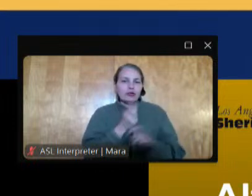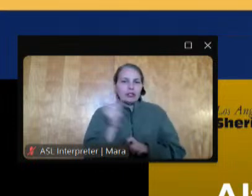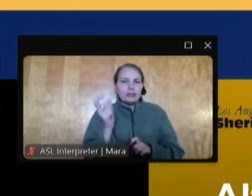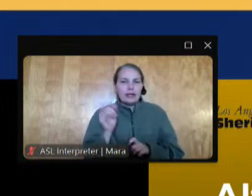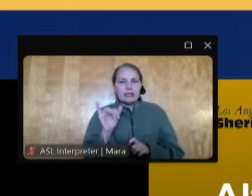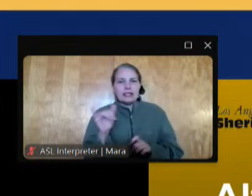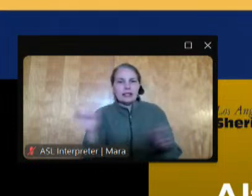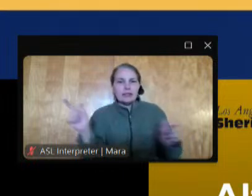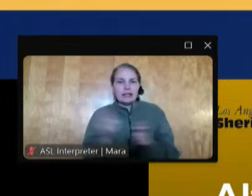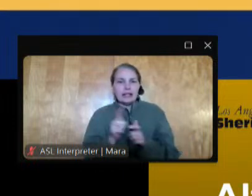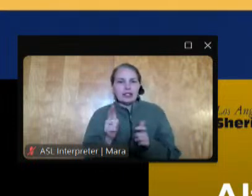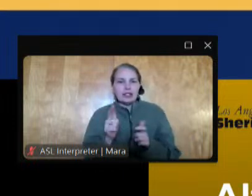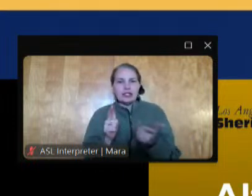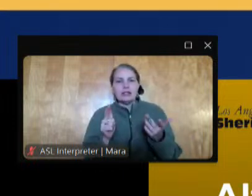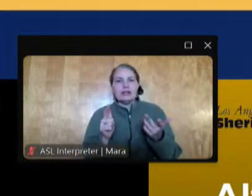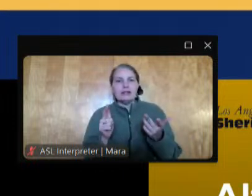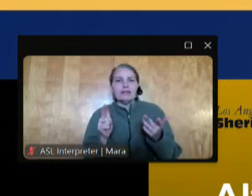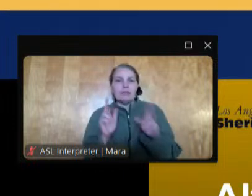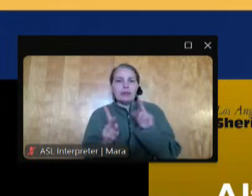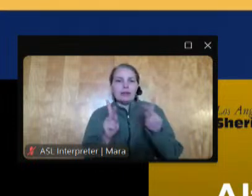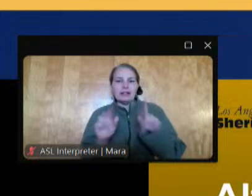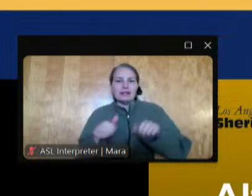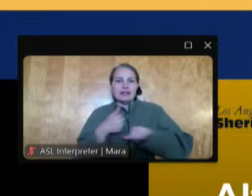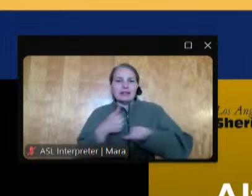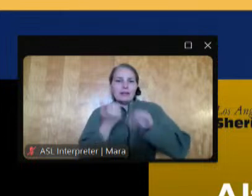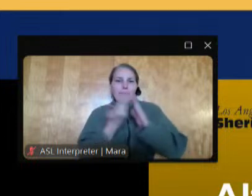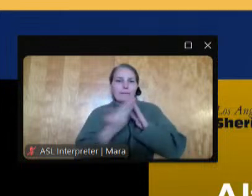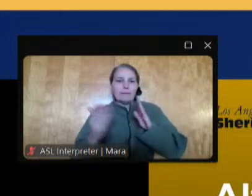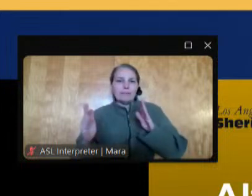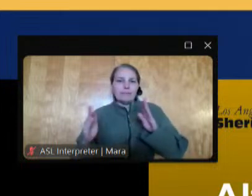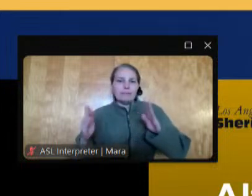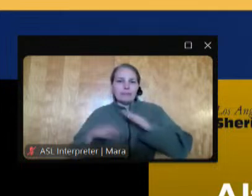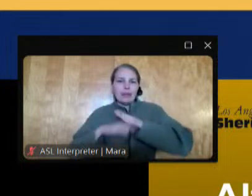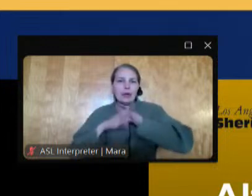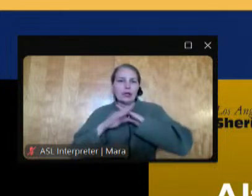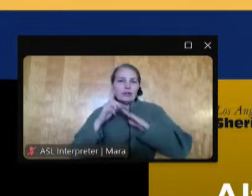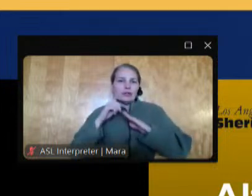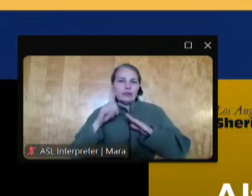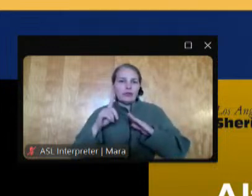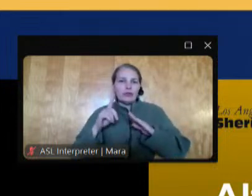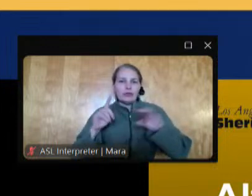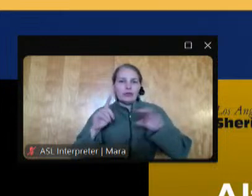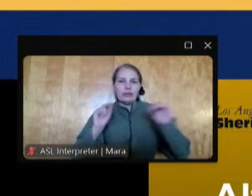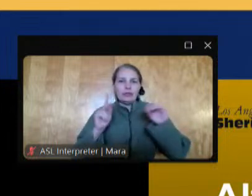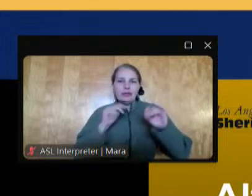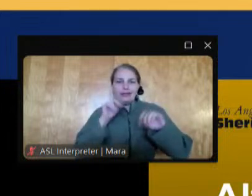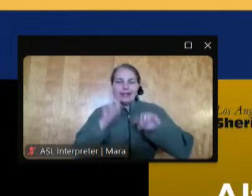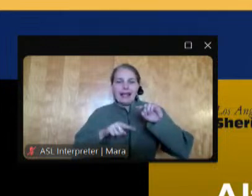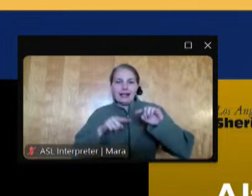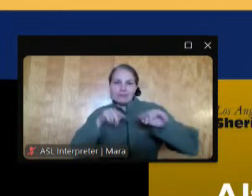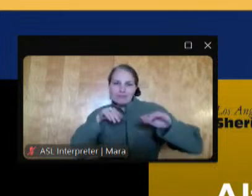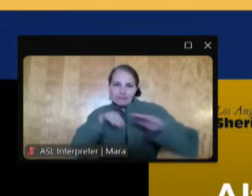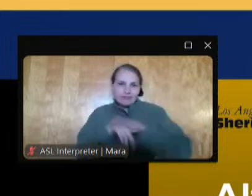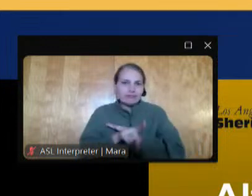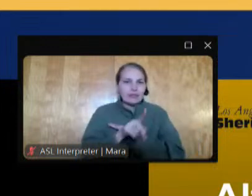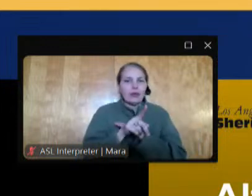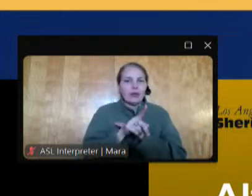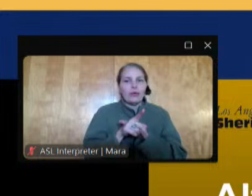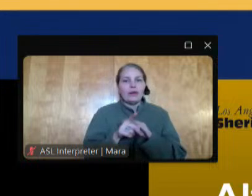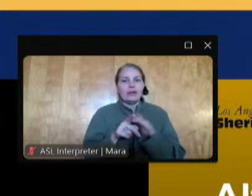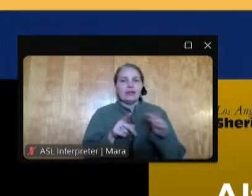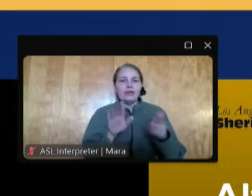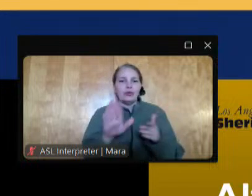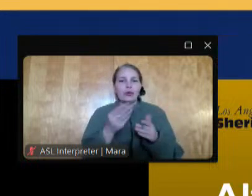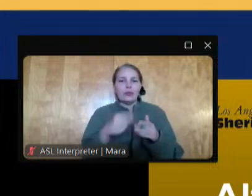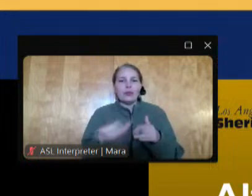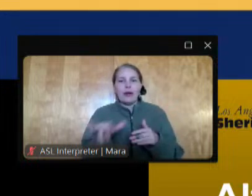from trespassing, and gives law enforcement an opportunity to arrest people if they do come onto your property. And there's a few things